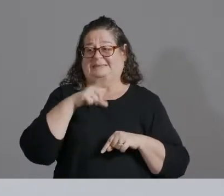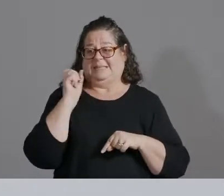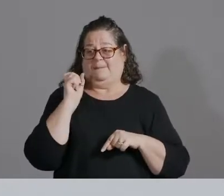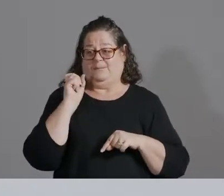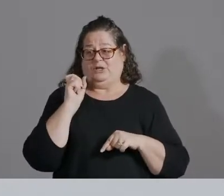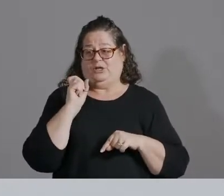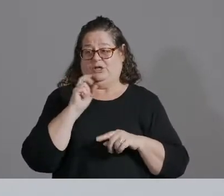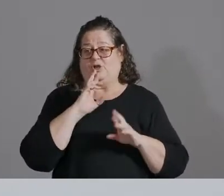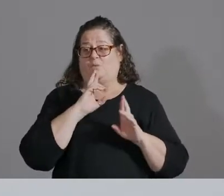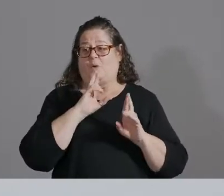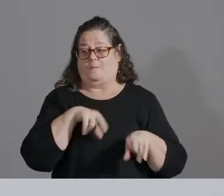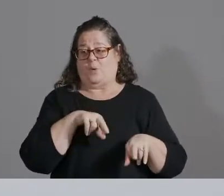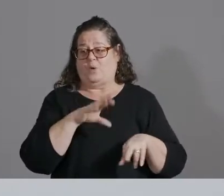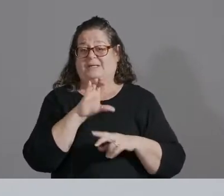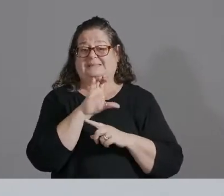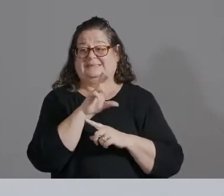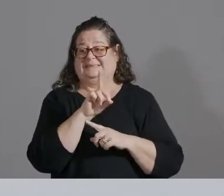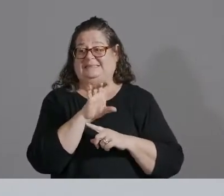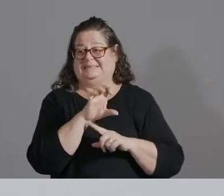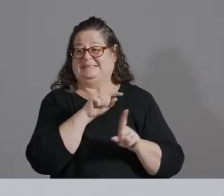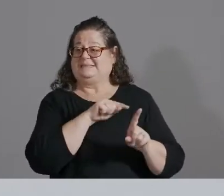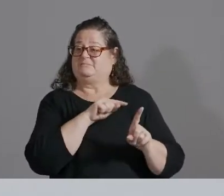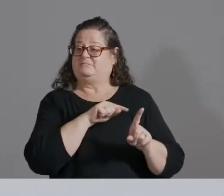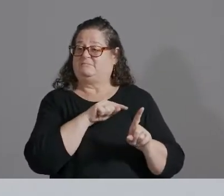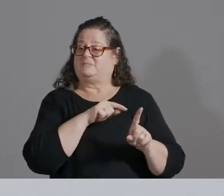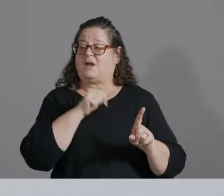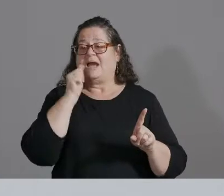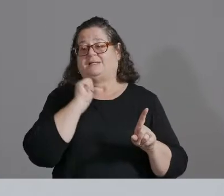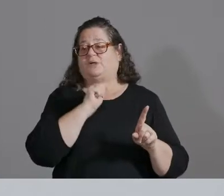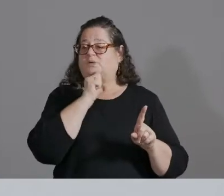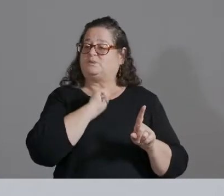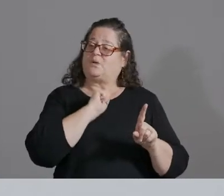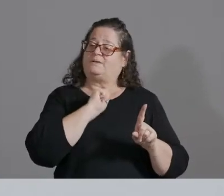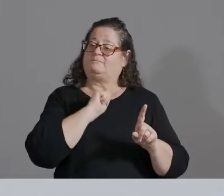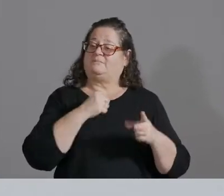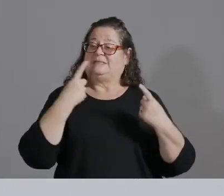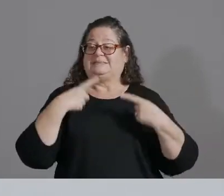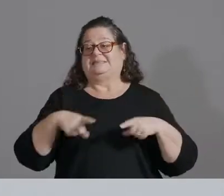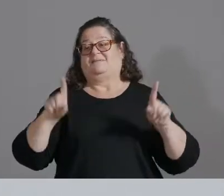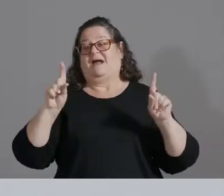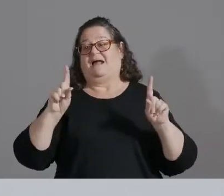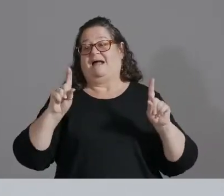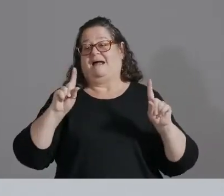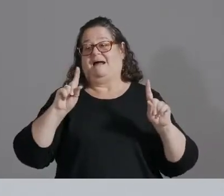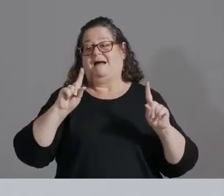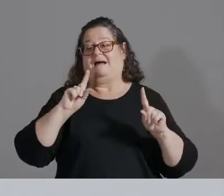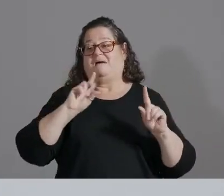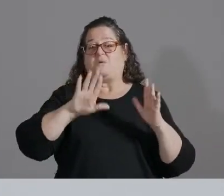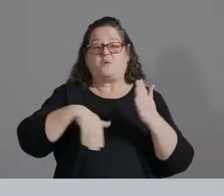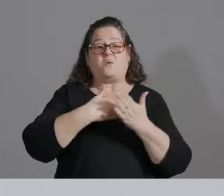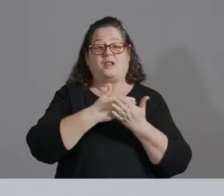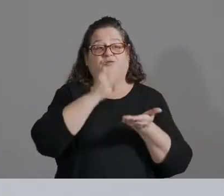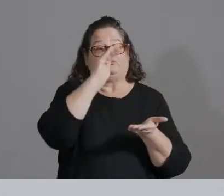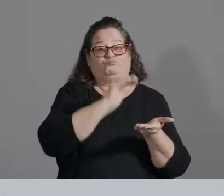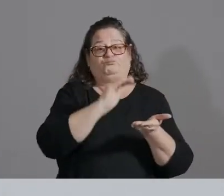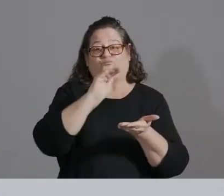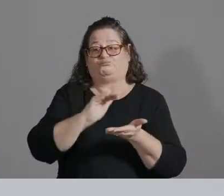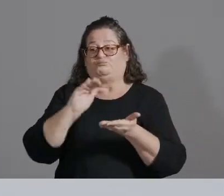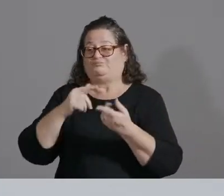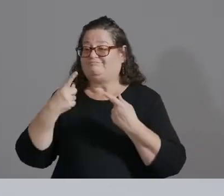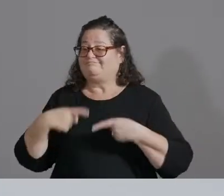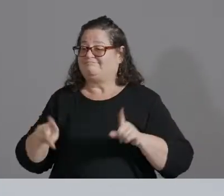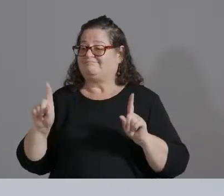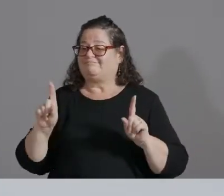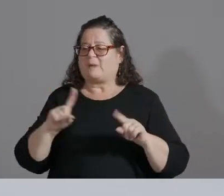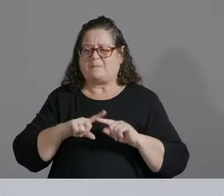how successful Arizona was in the summer with all the mitigation measures that worked, but you didn't do them in the